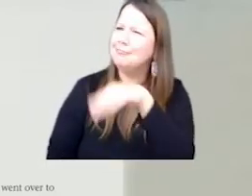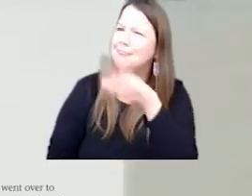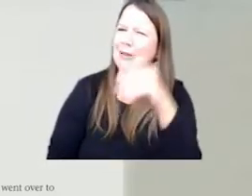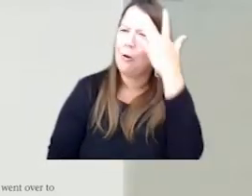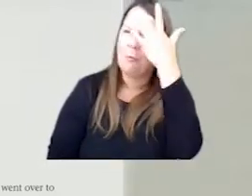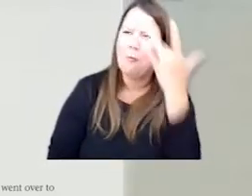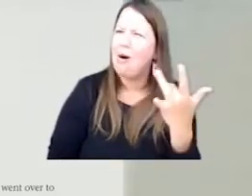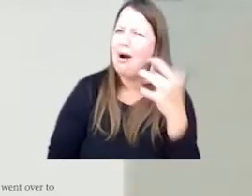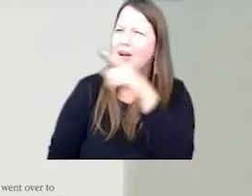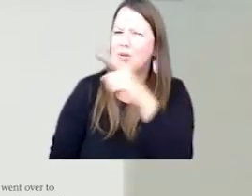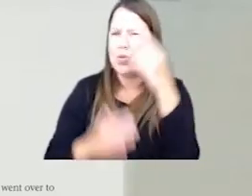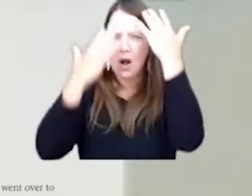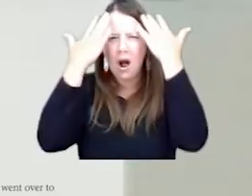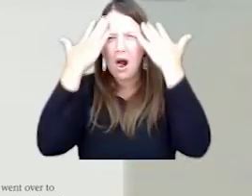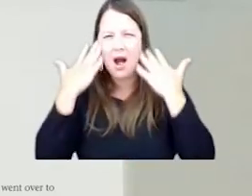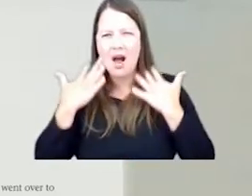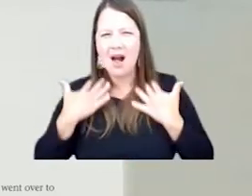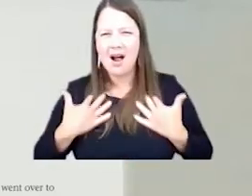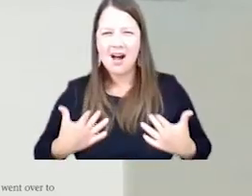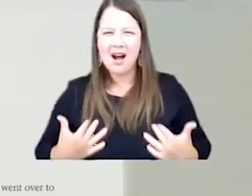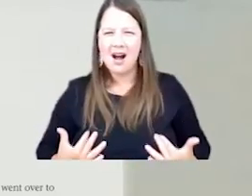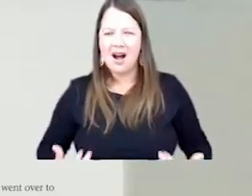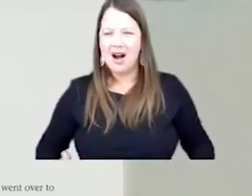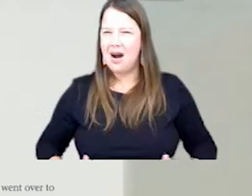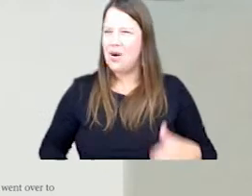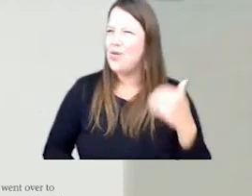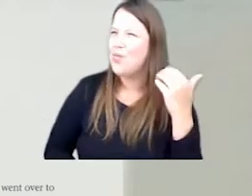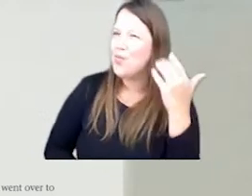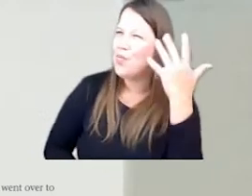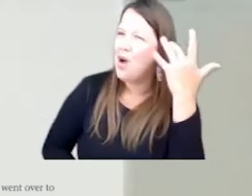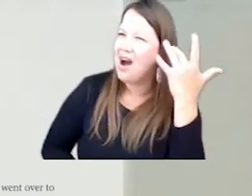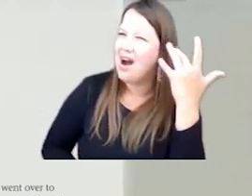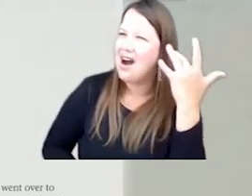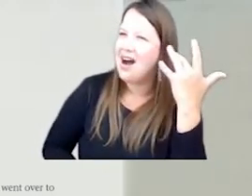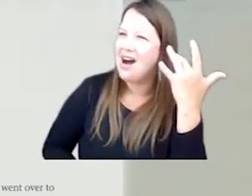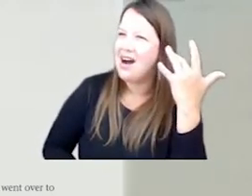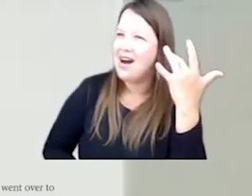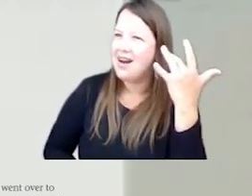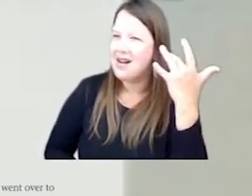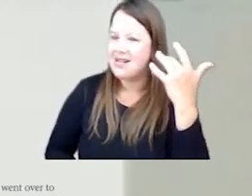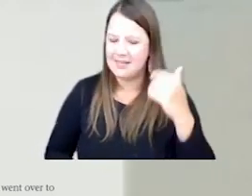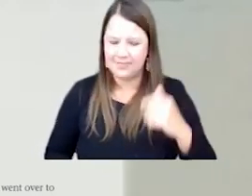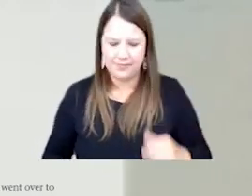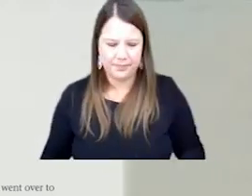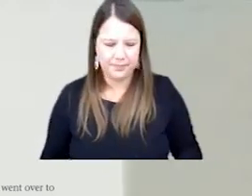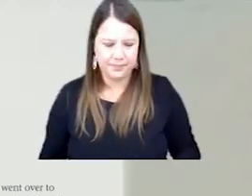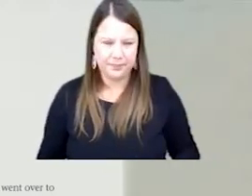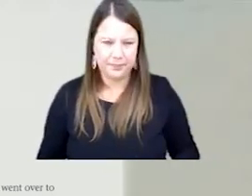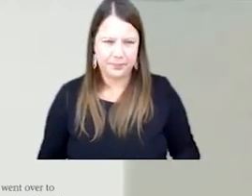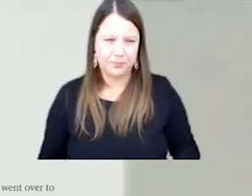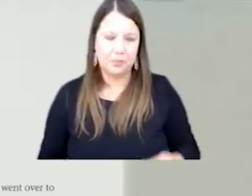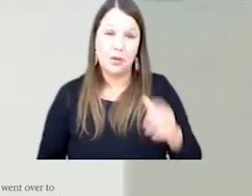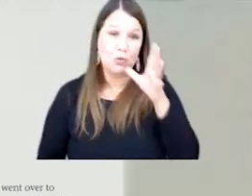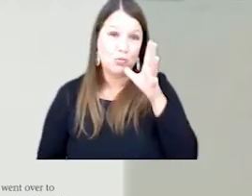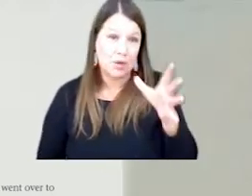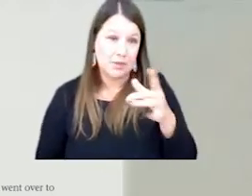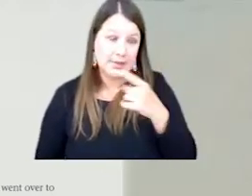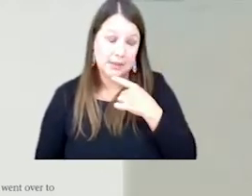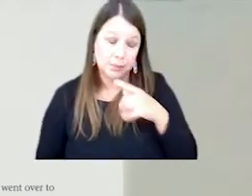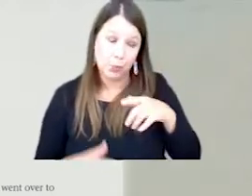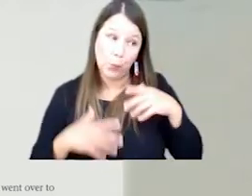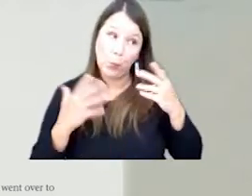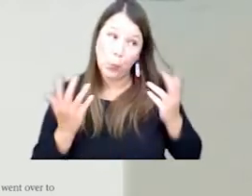Nukam, why do you wear your hair so long? I asked. Nukam